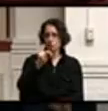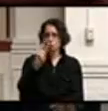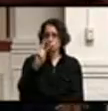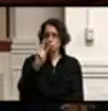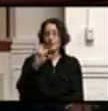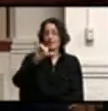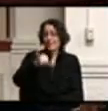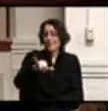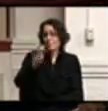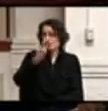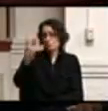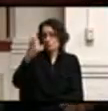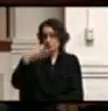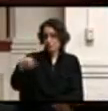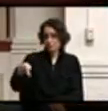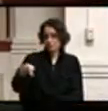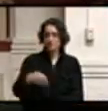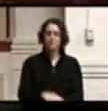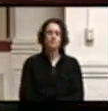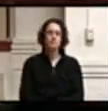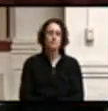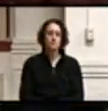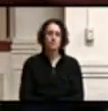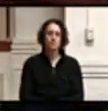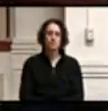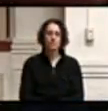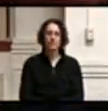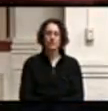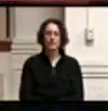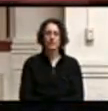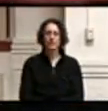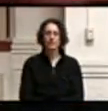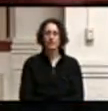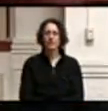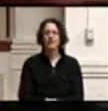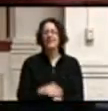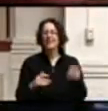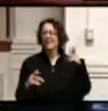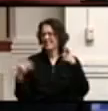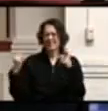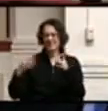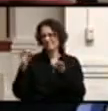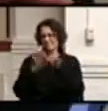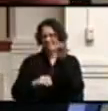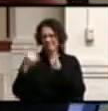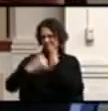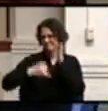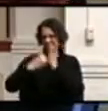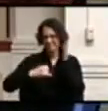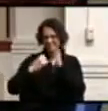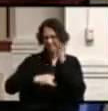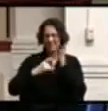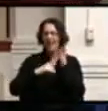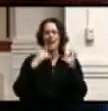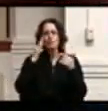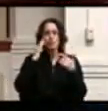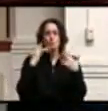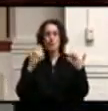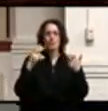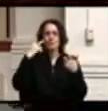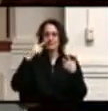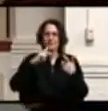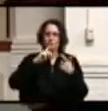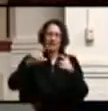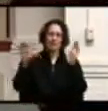The plans are in black and white. You're probably more interested in seeing what it's going to look like, I would imagine, but I will go through them briefly.